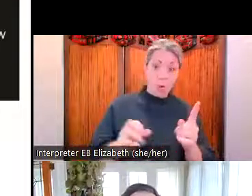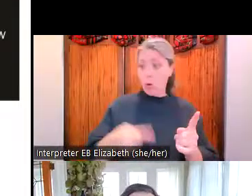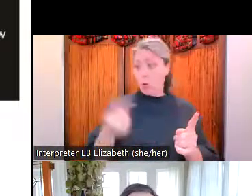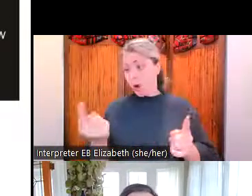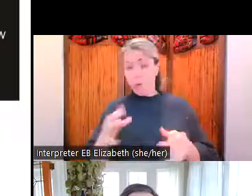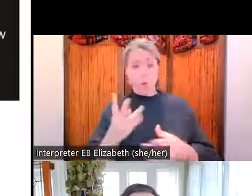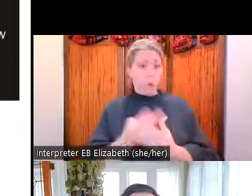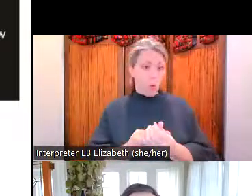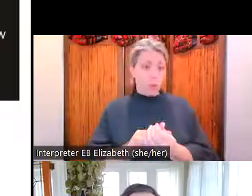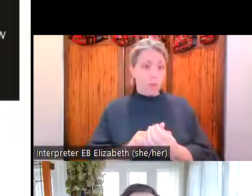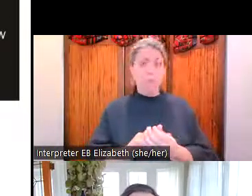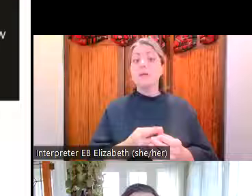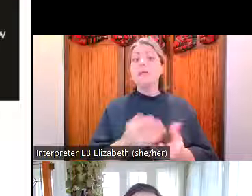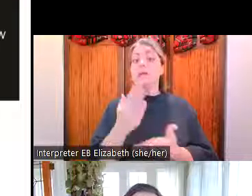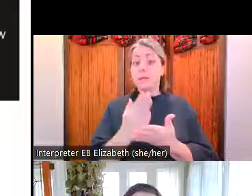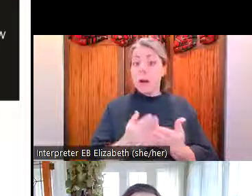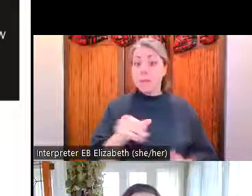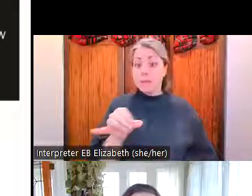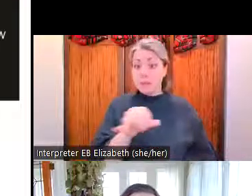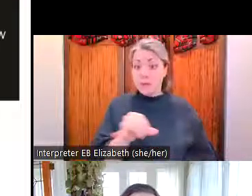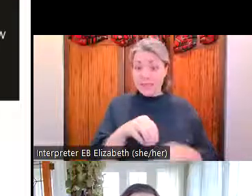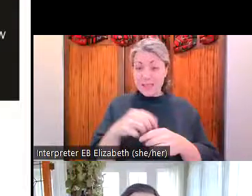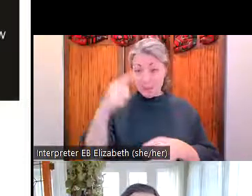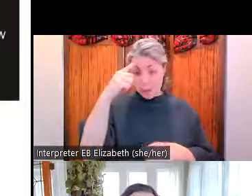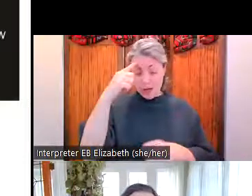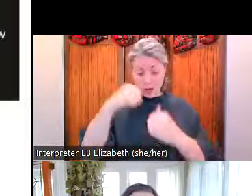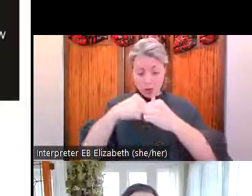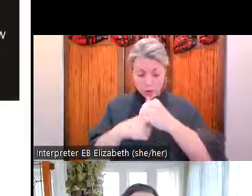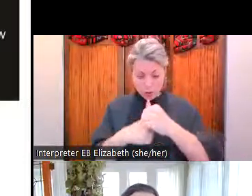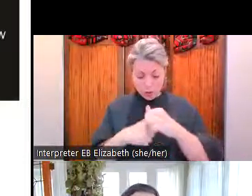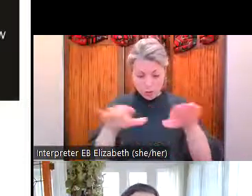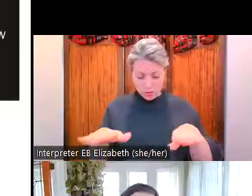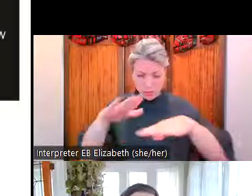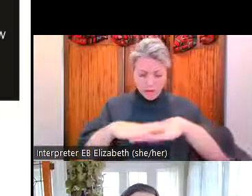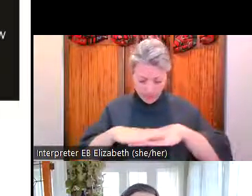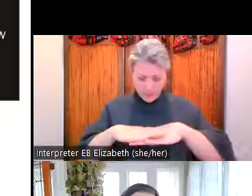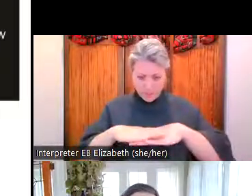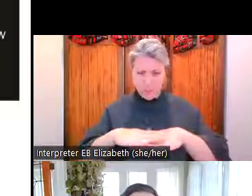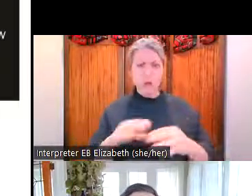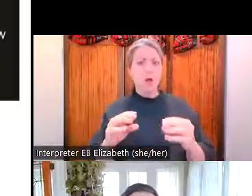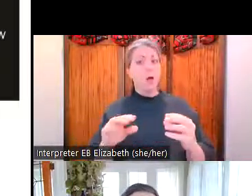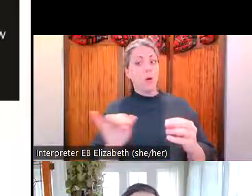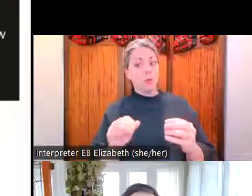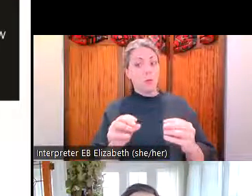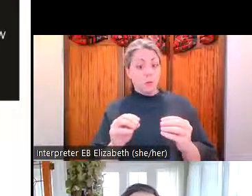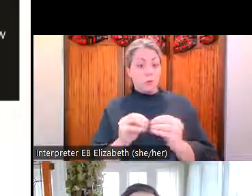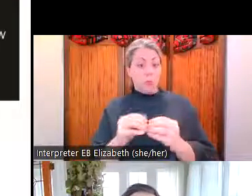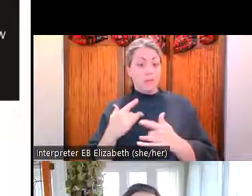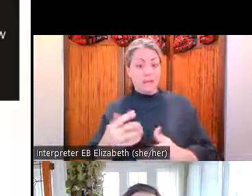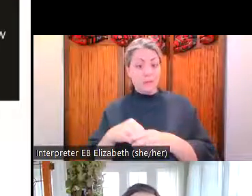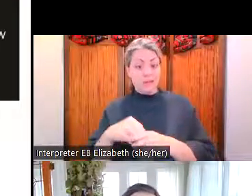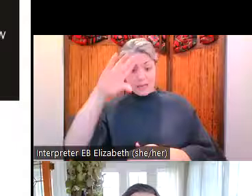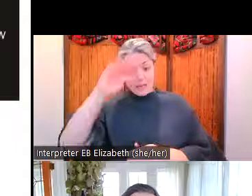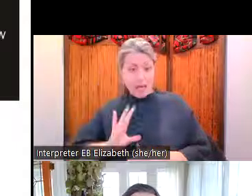similar brain structure differences. It's more likely to occur in males, and similar challenges are experienced maybe by both with